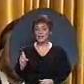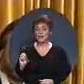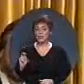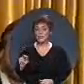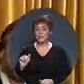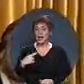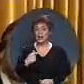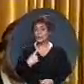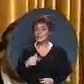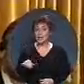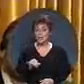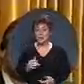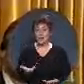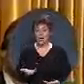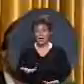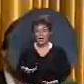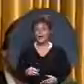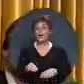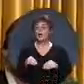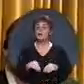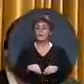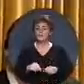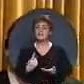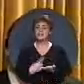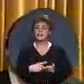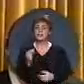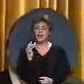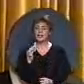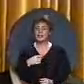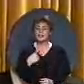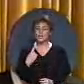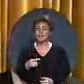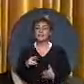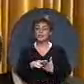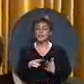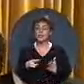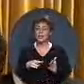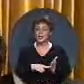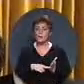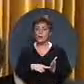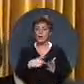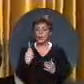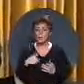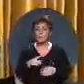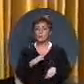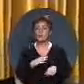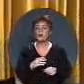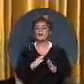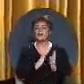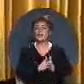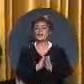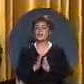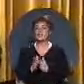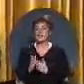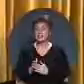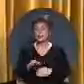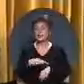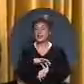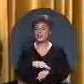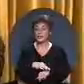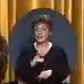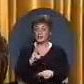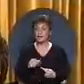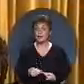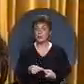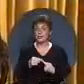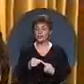that resolving land claims are a priority. Why then has the Minister been AWOL on resolving Caledonia? Is this how